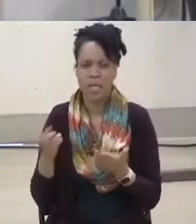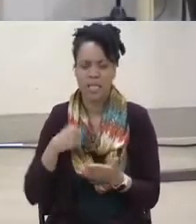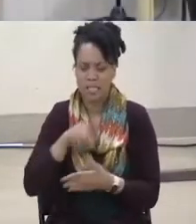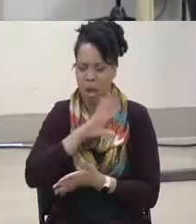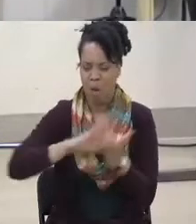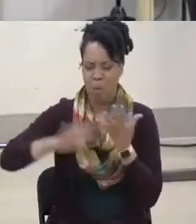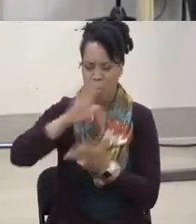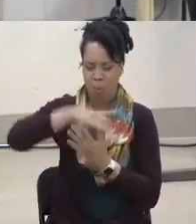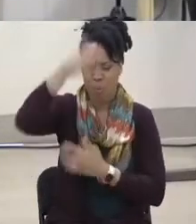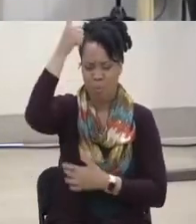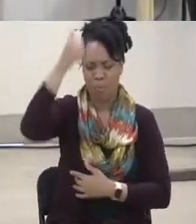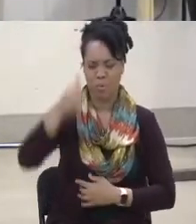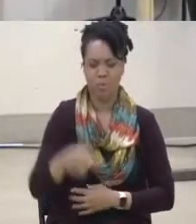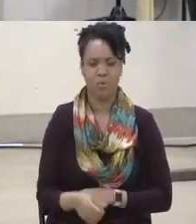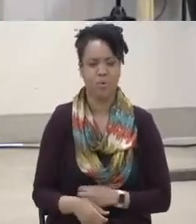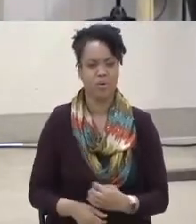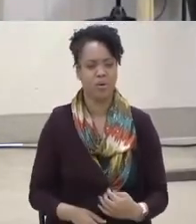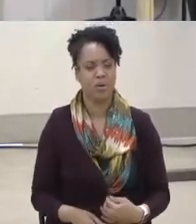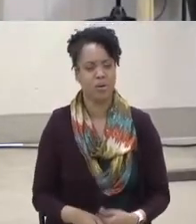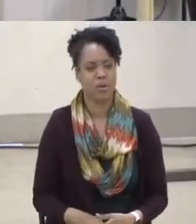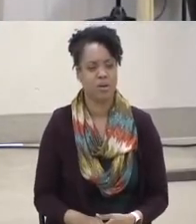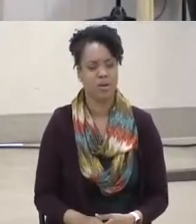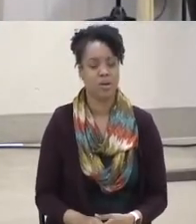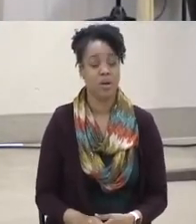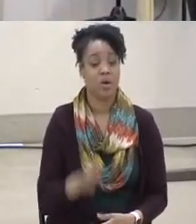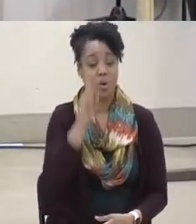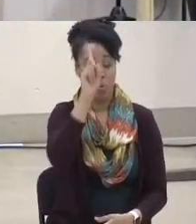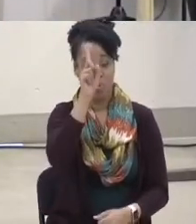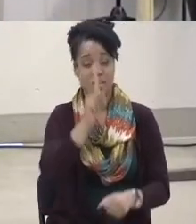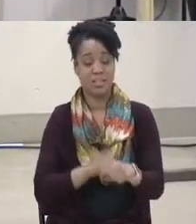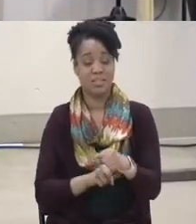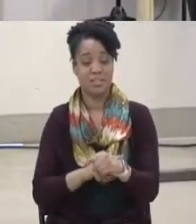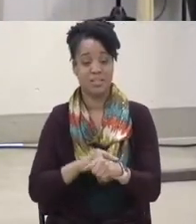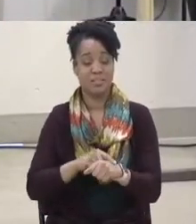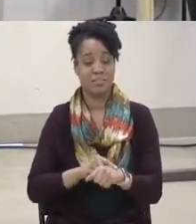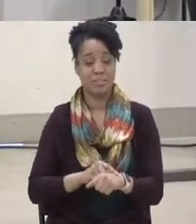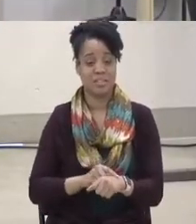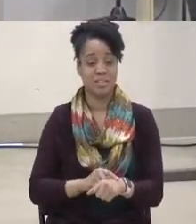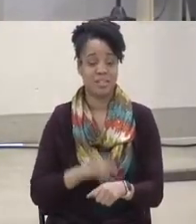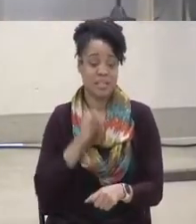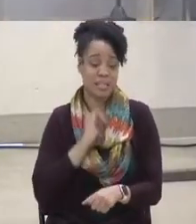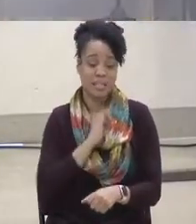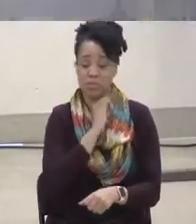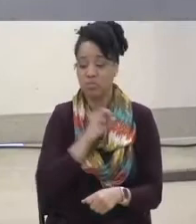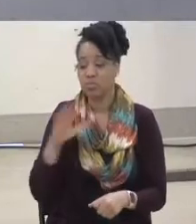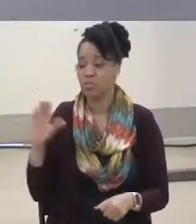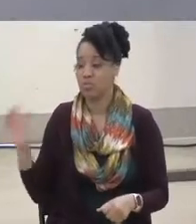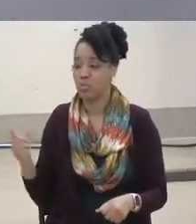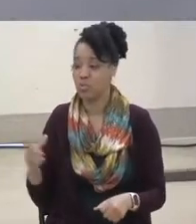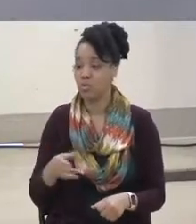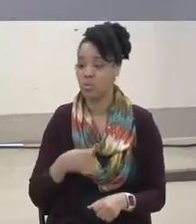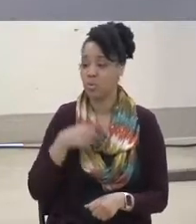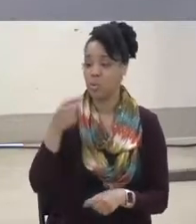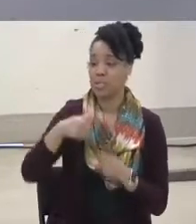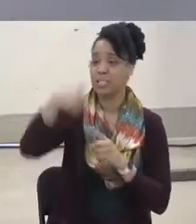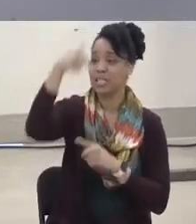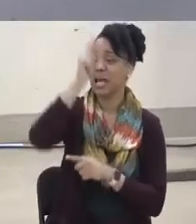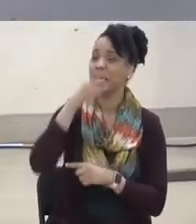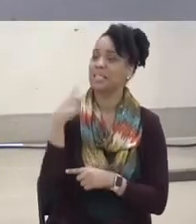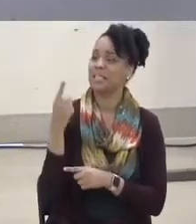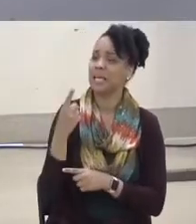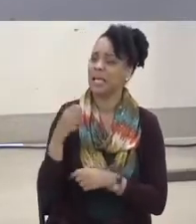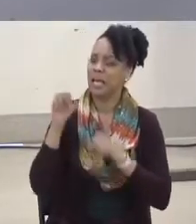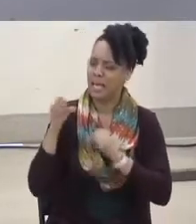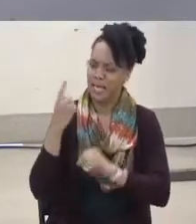diciendo, no me metas en esto está mal. One of the times, the children of Israel went to God and said, can we fight against the Benjamites? En